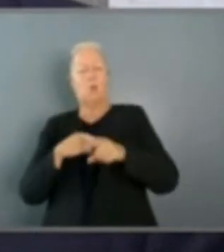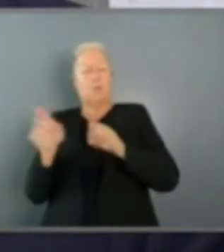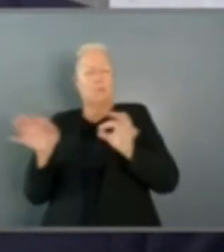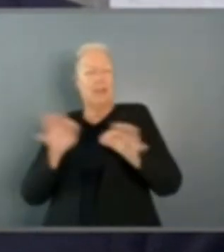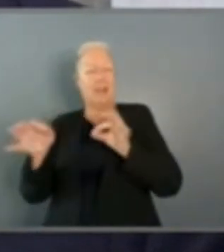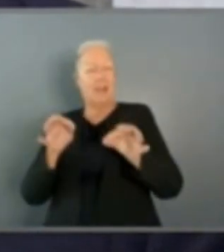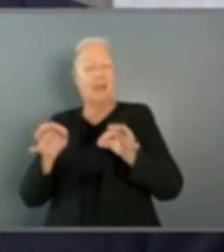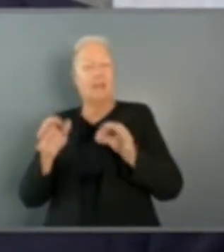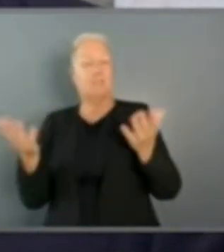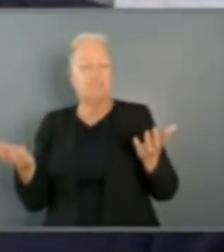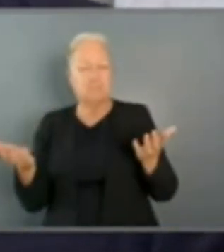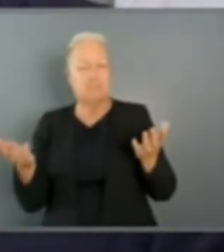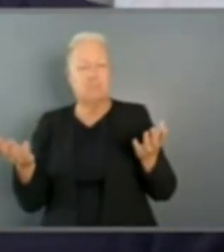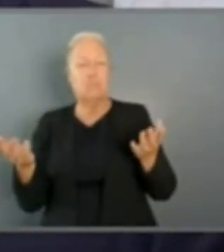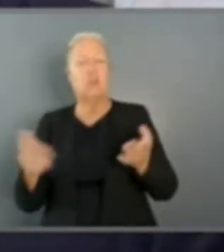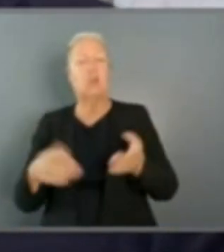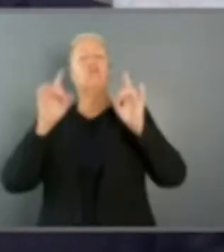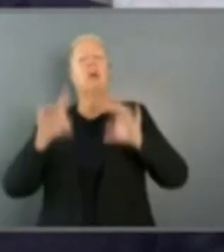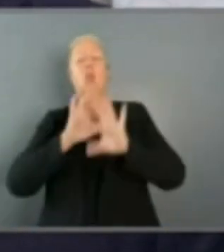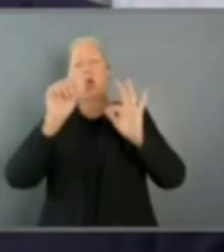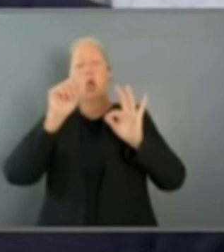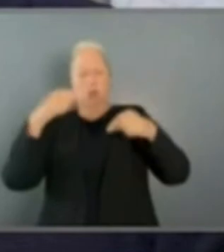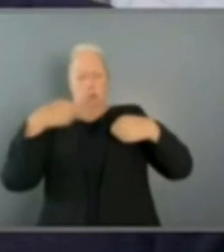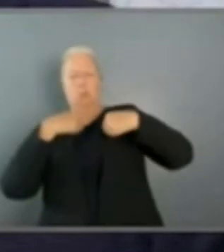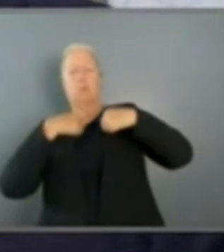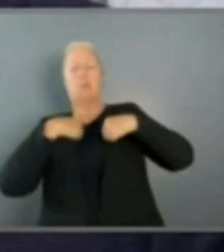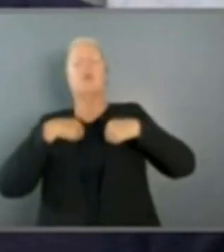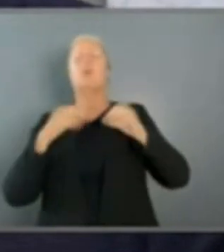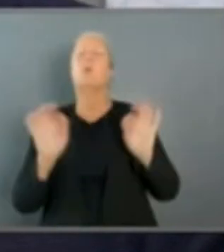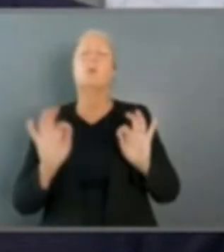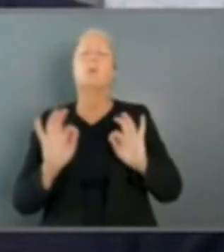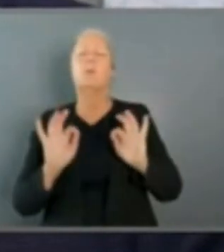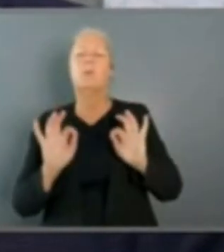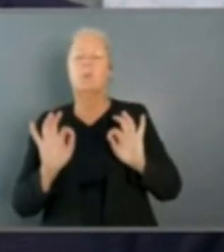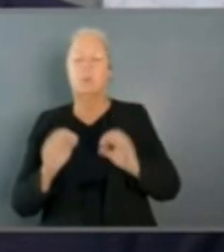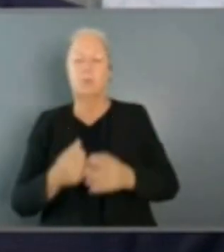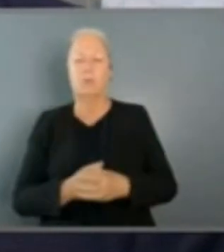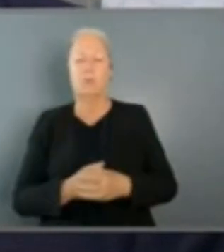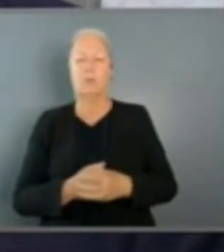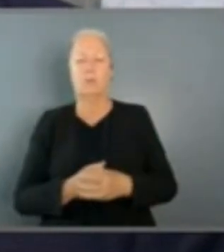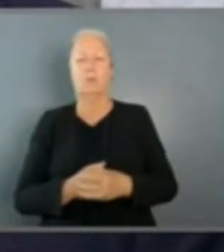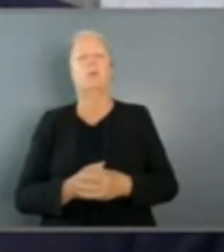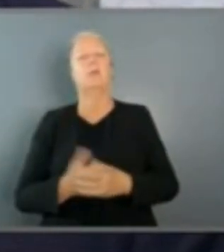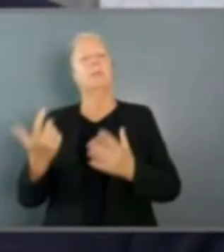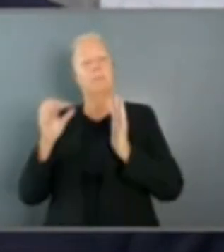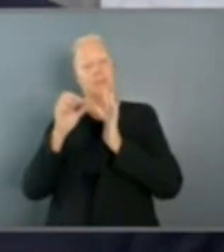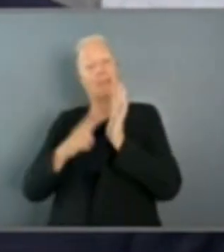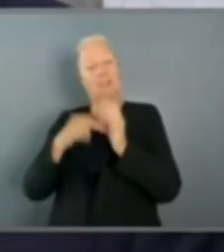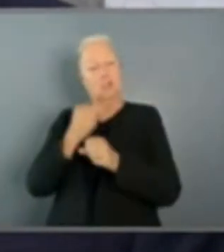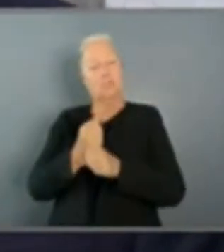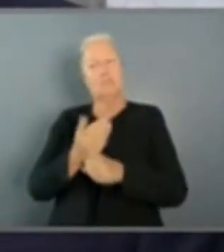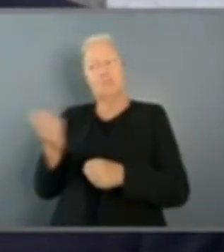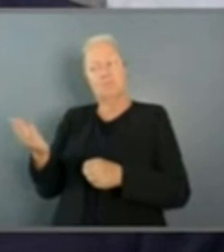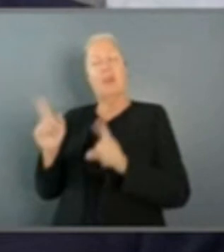think when we're talking about our own home, which PNG is part of, our own family, our